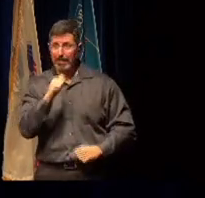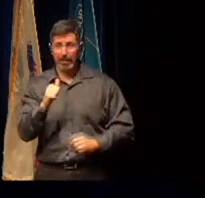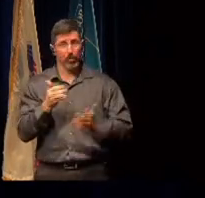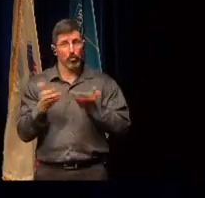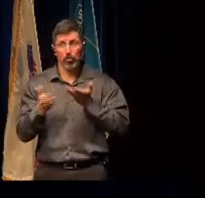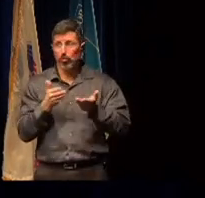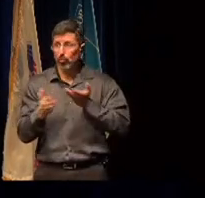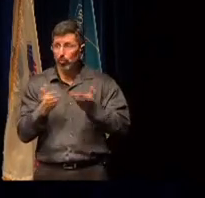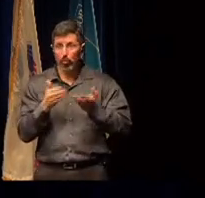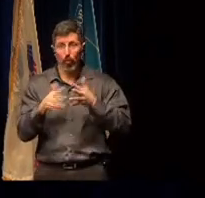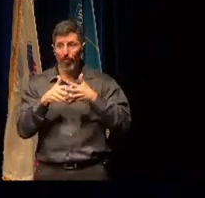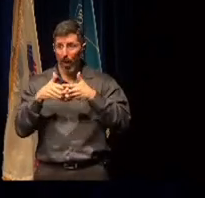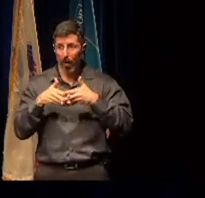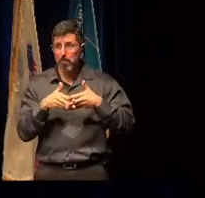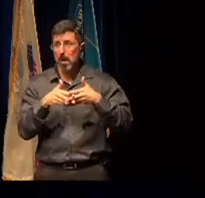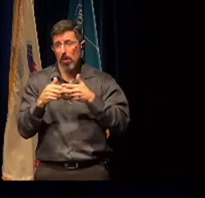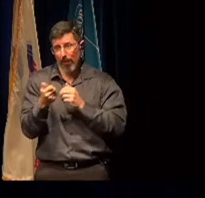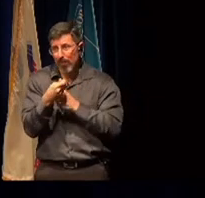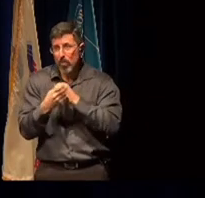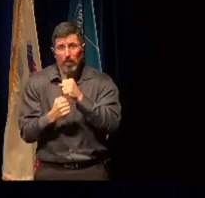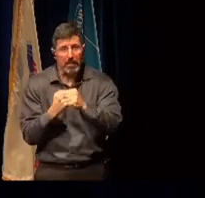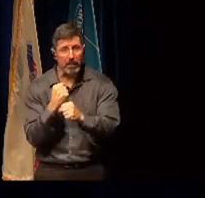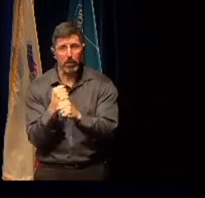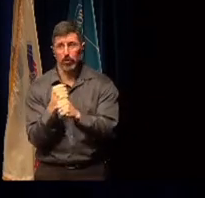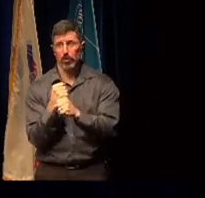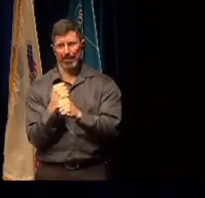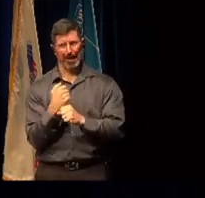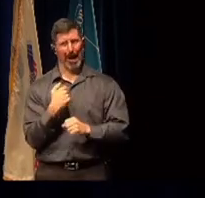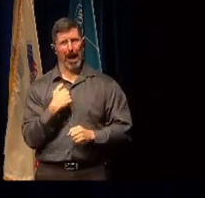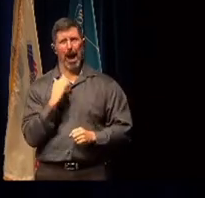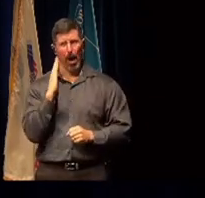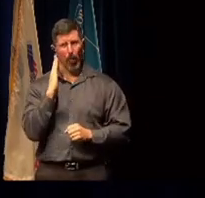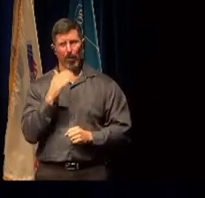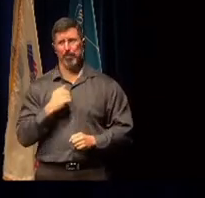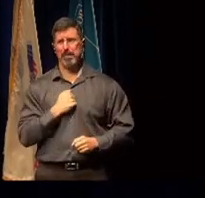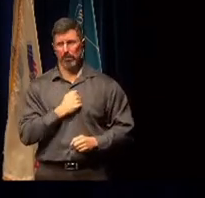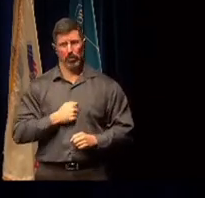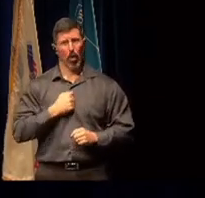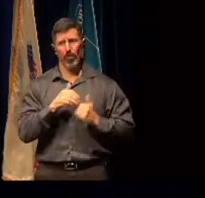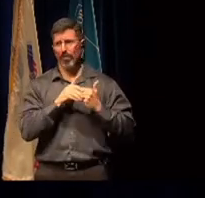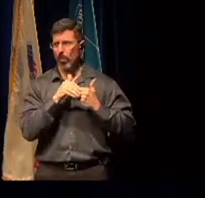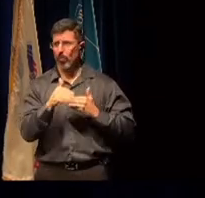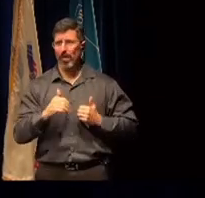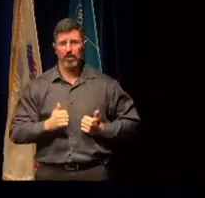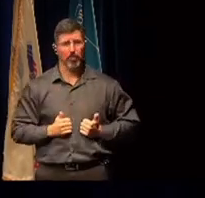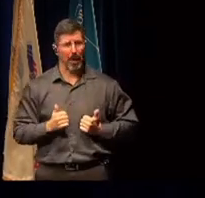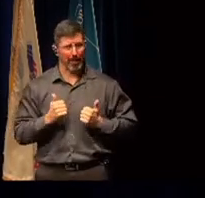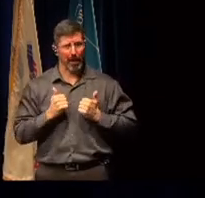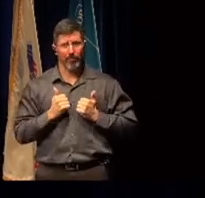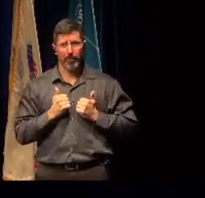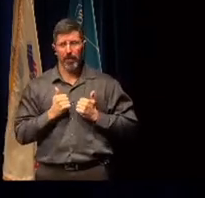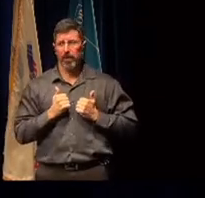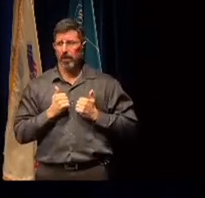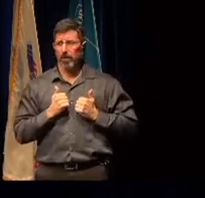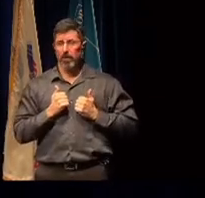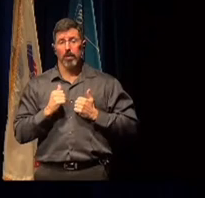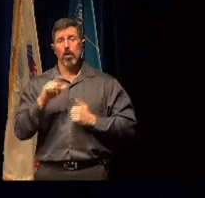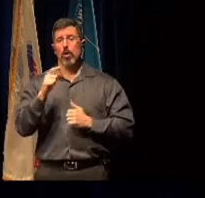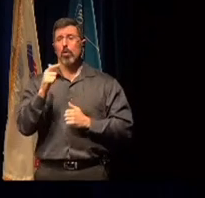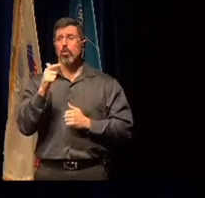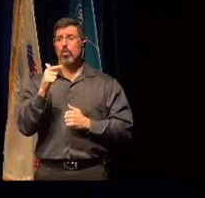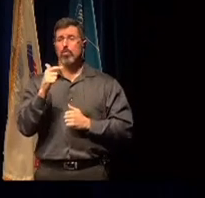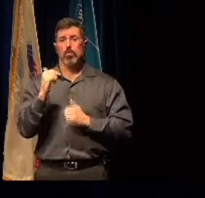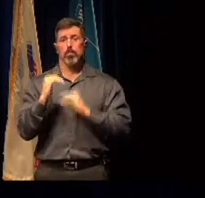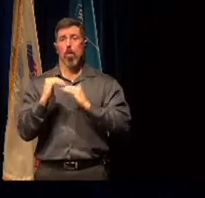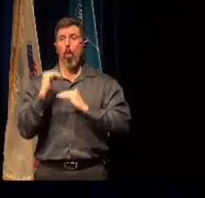even for a short few years of enlistment, I would regret it the rest of my life. Over 21 years later, I have